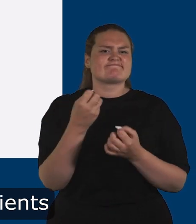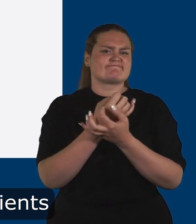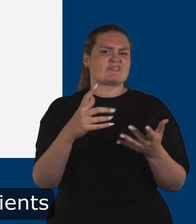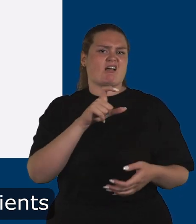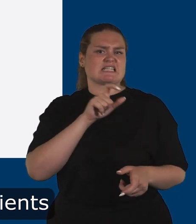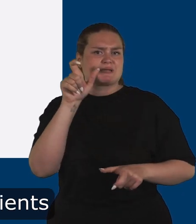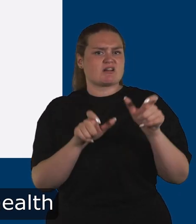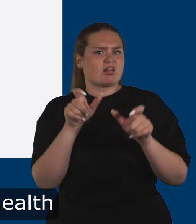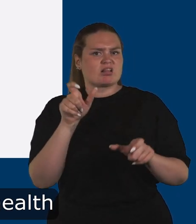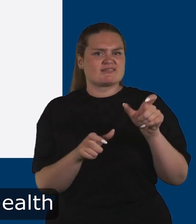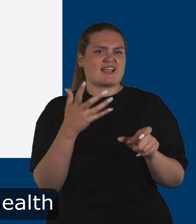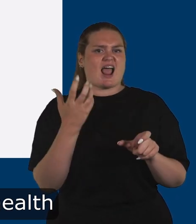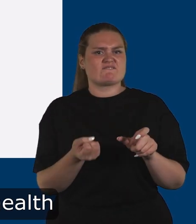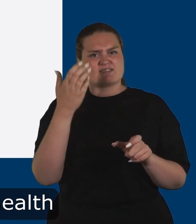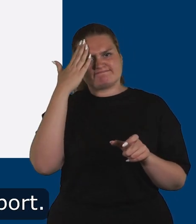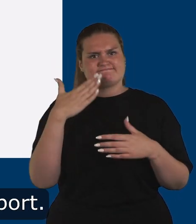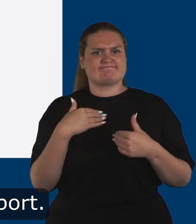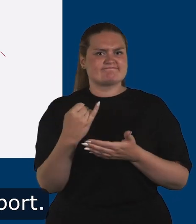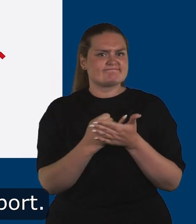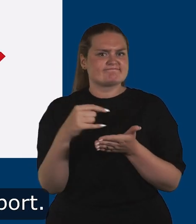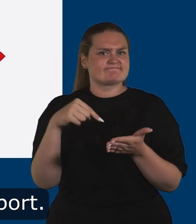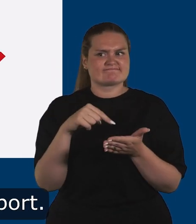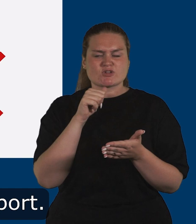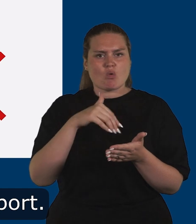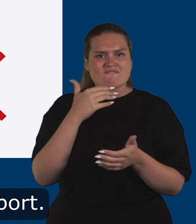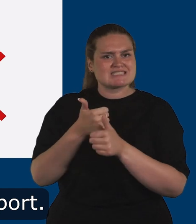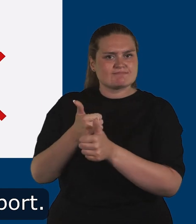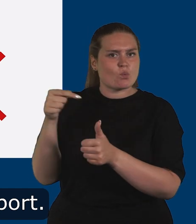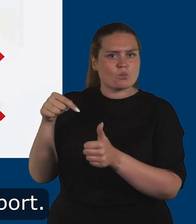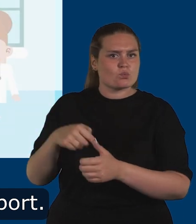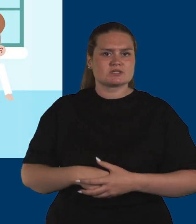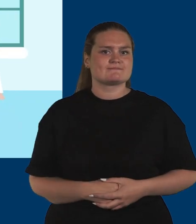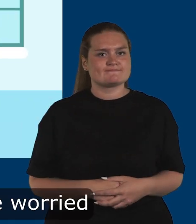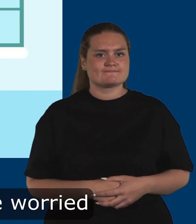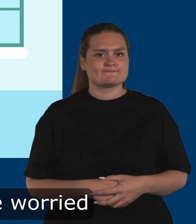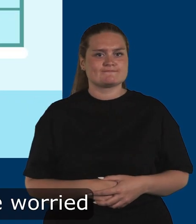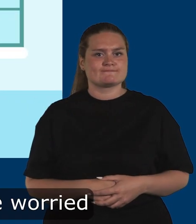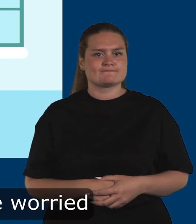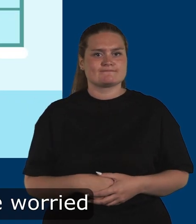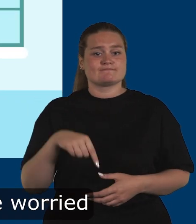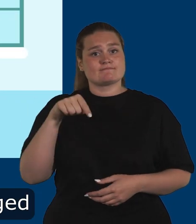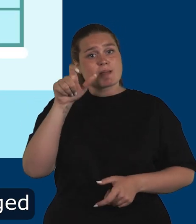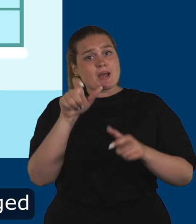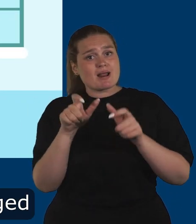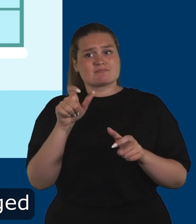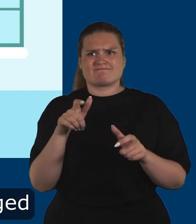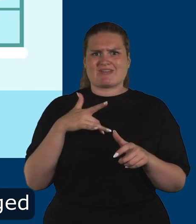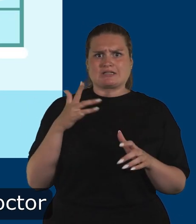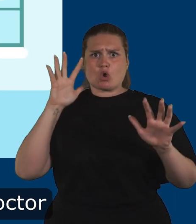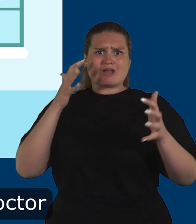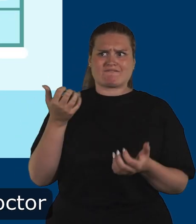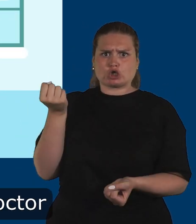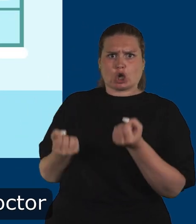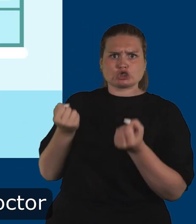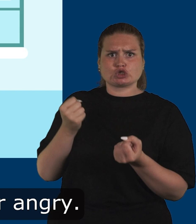lot of cancer patients with poor mental health don't get any support. Sometimes people are worried about being judged